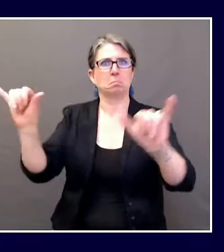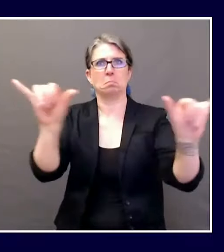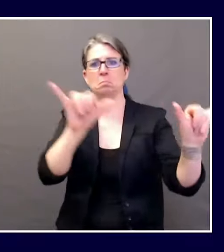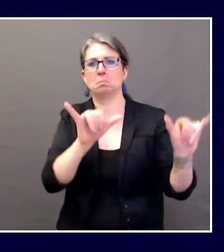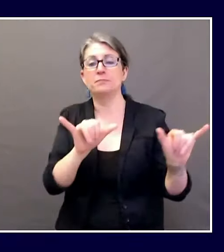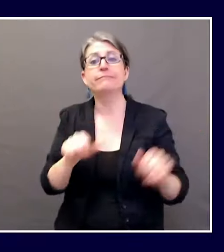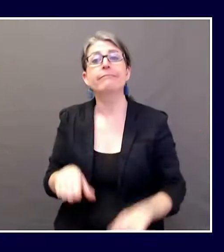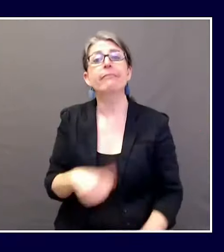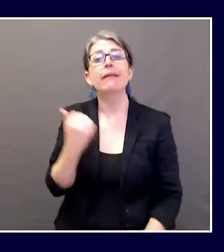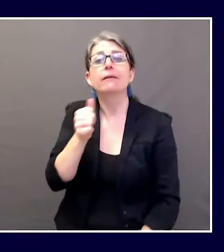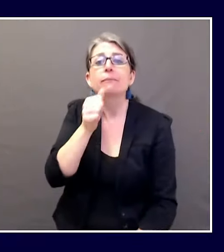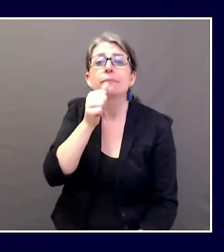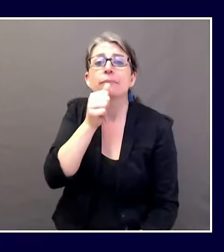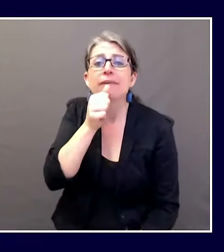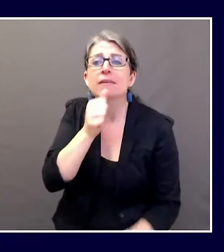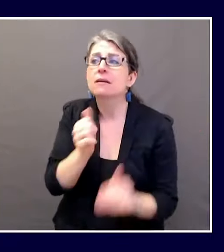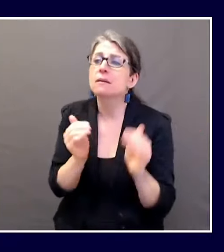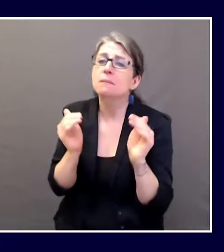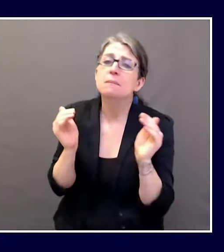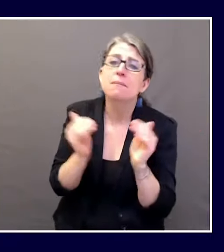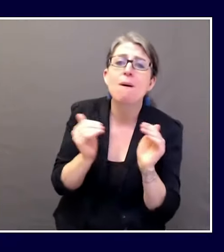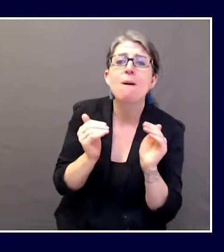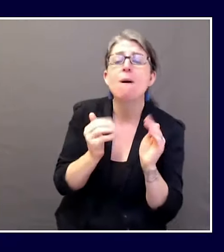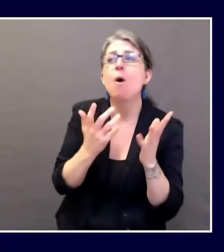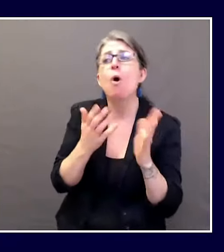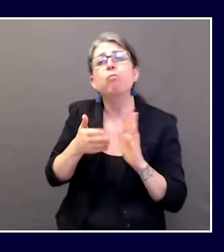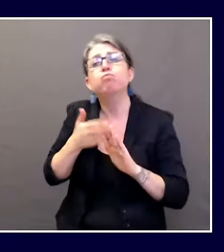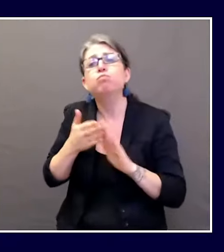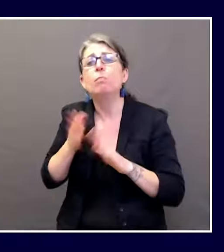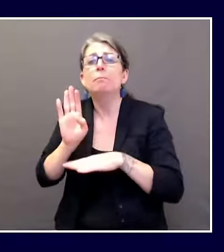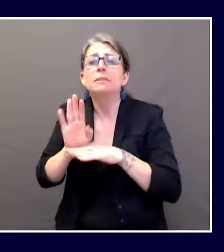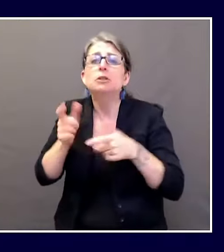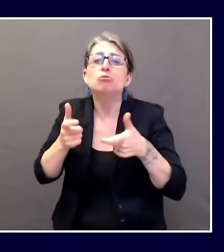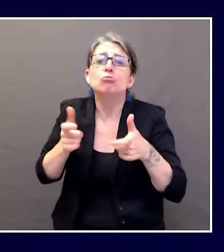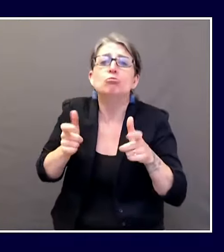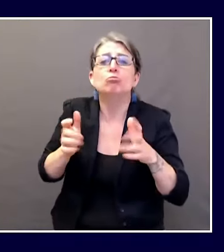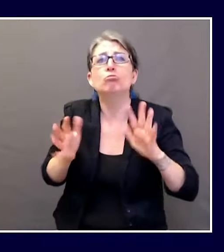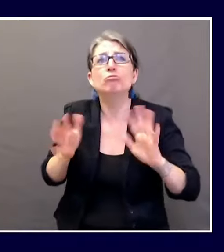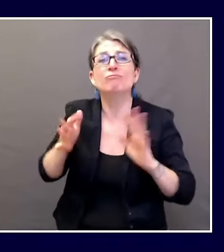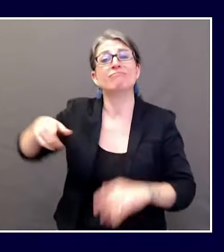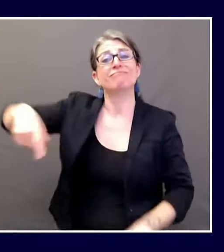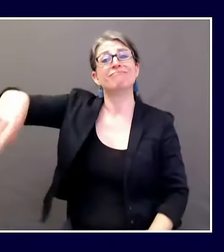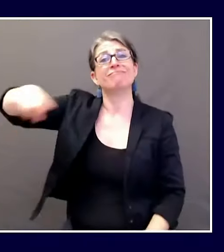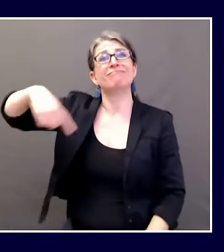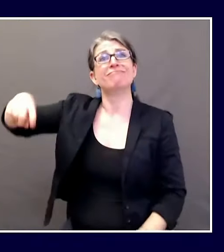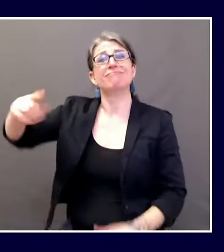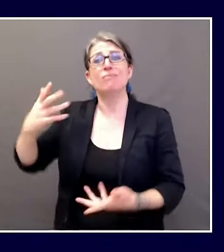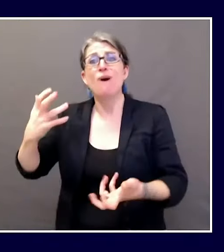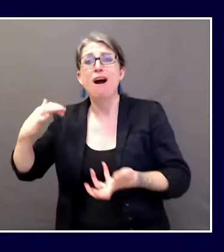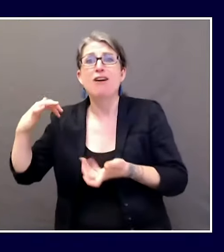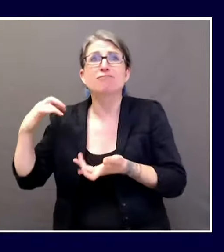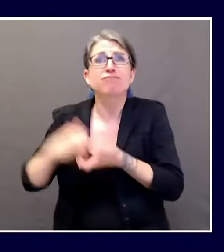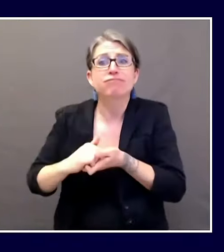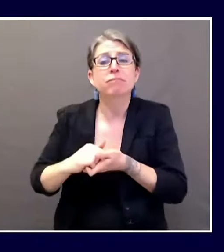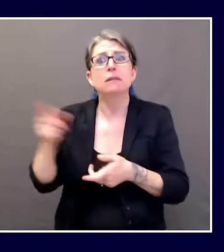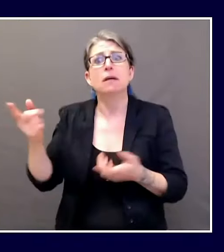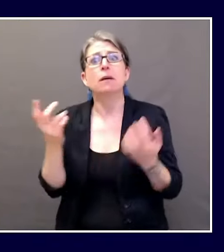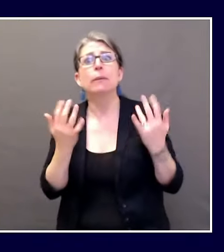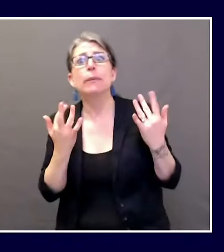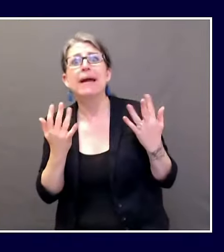coming online soon that may opt to use this scheduling platform. Again, this resource